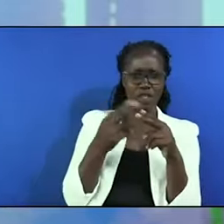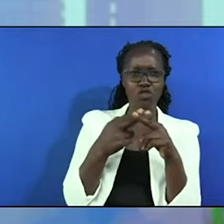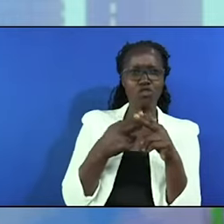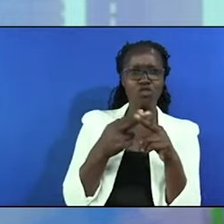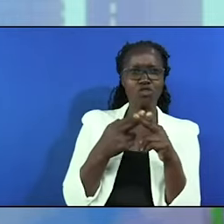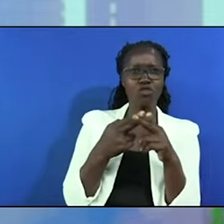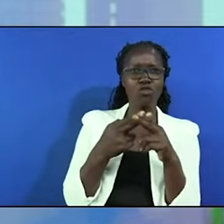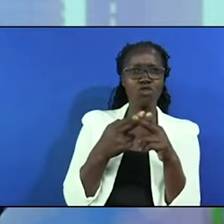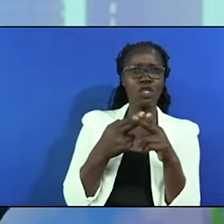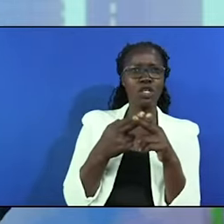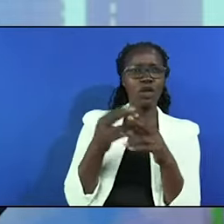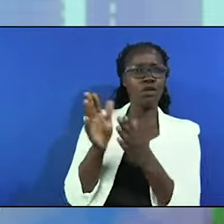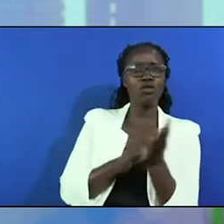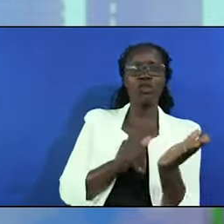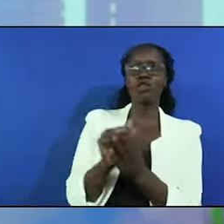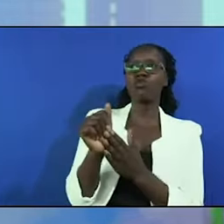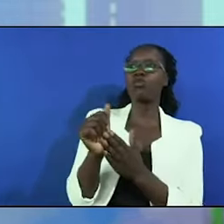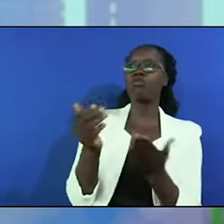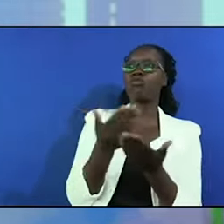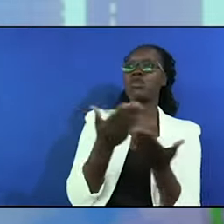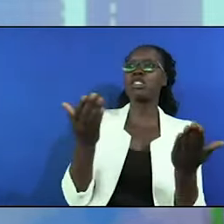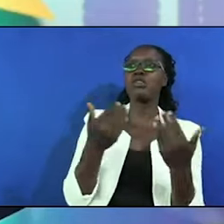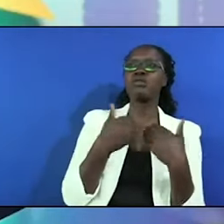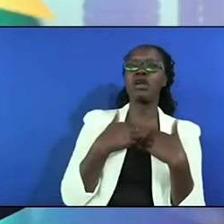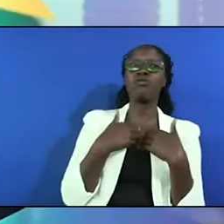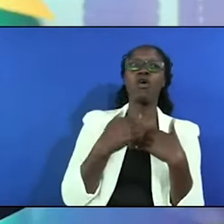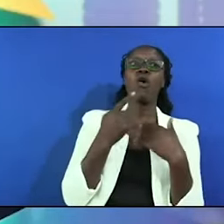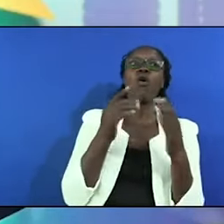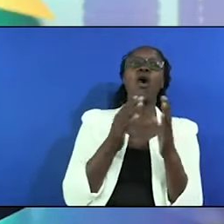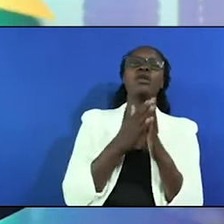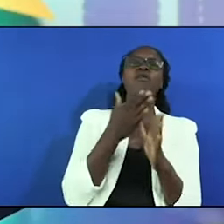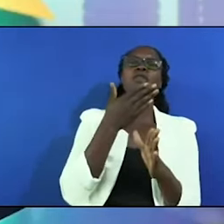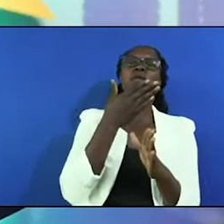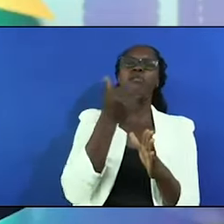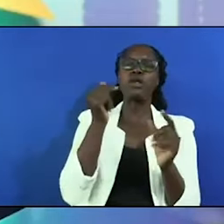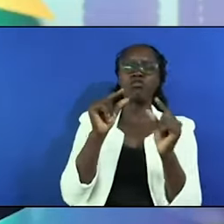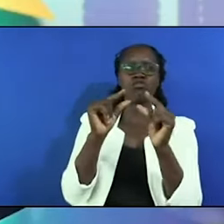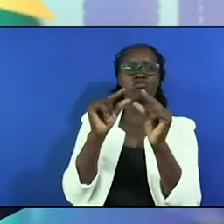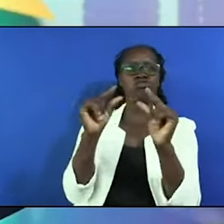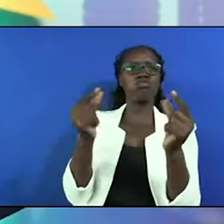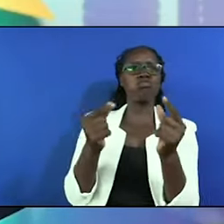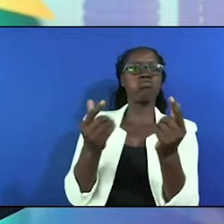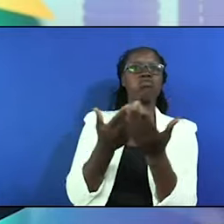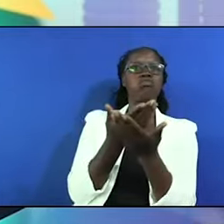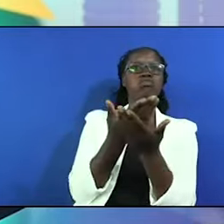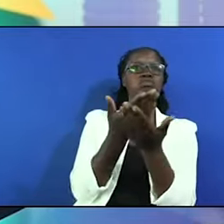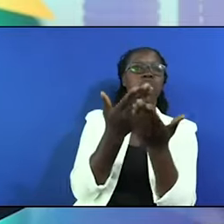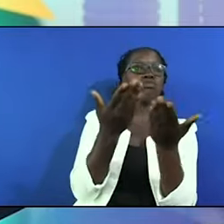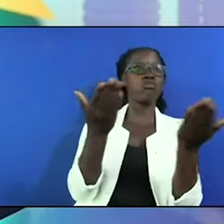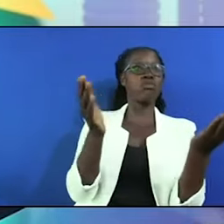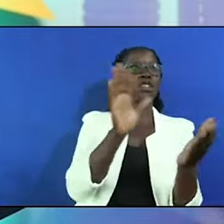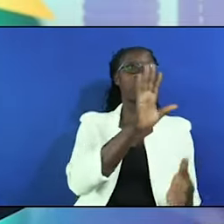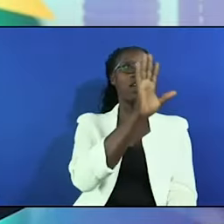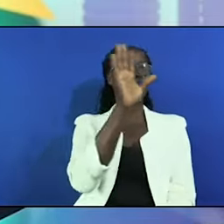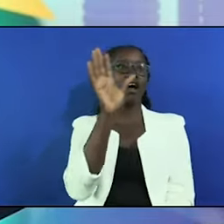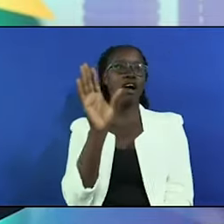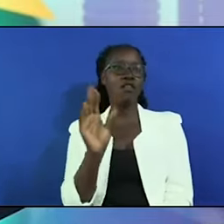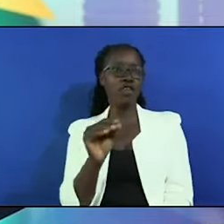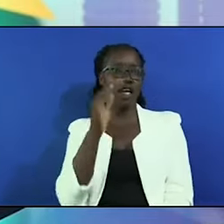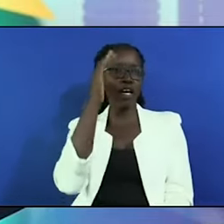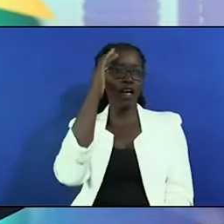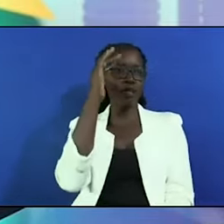soon, we are going to have one of the best cathedrals in Africa, I